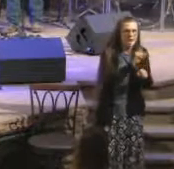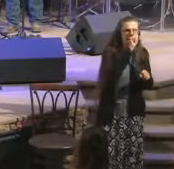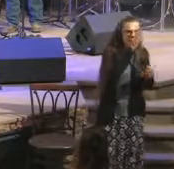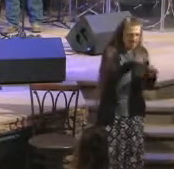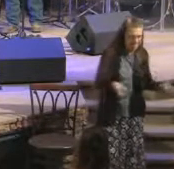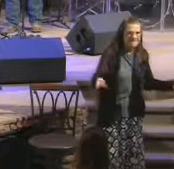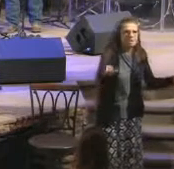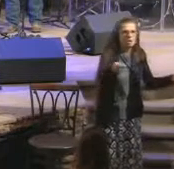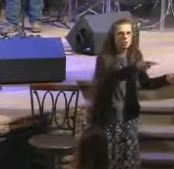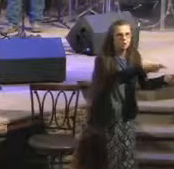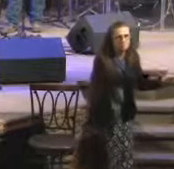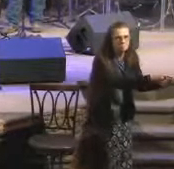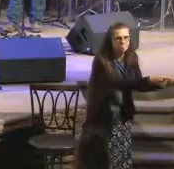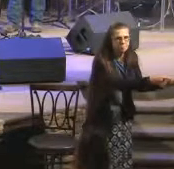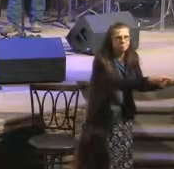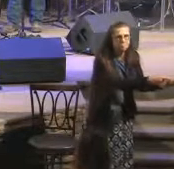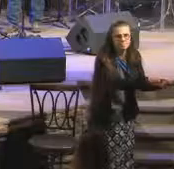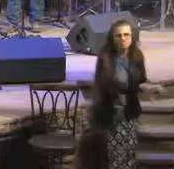field.